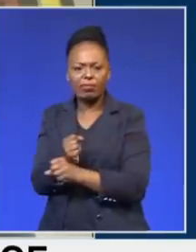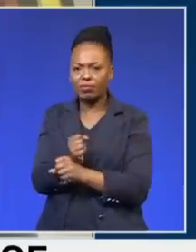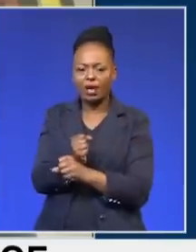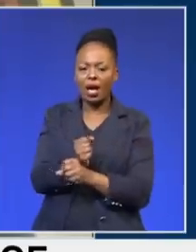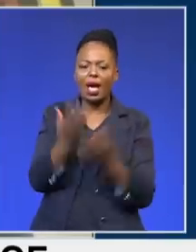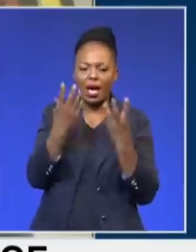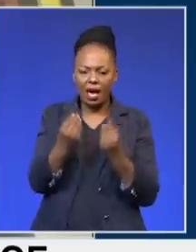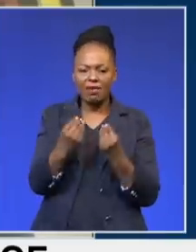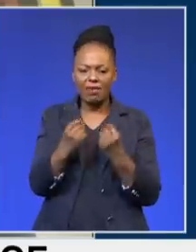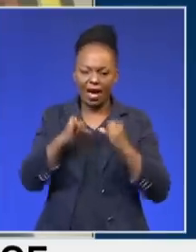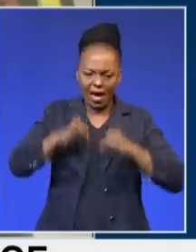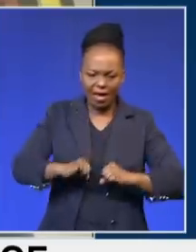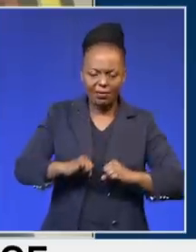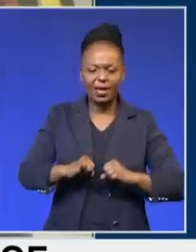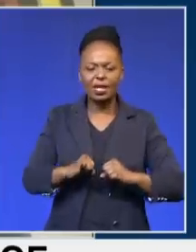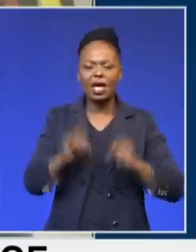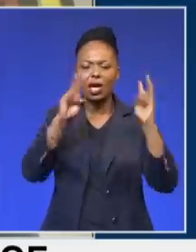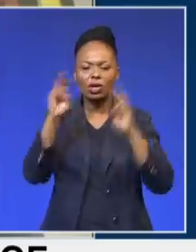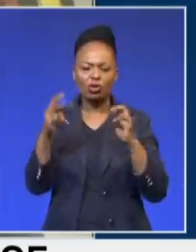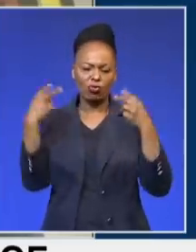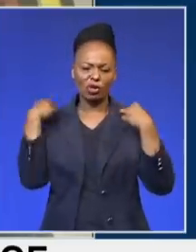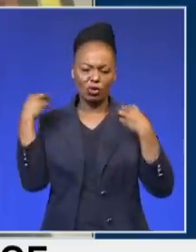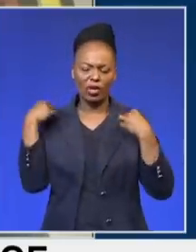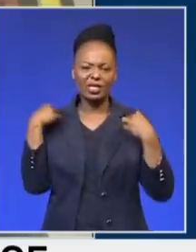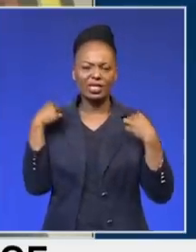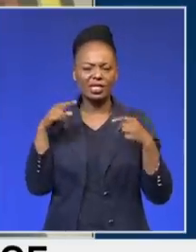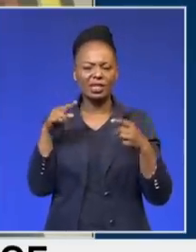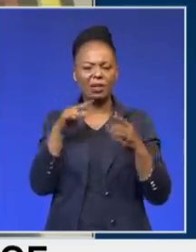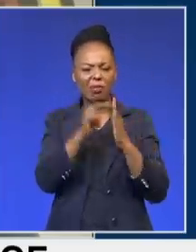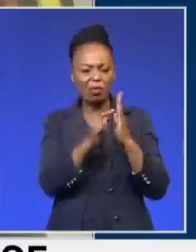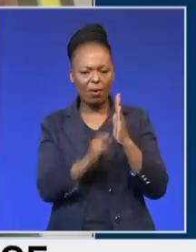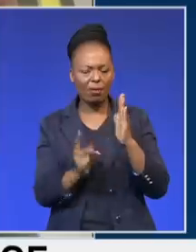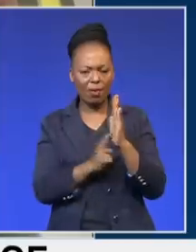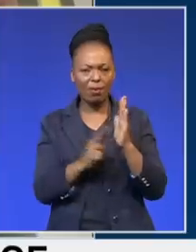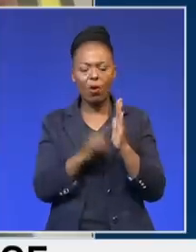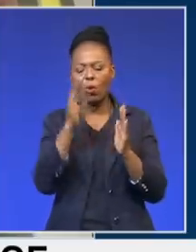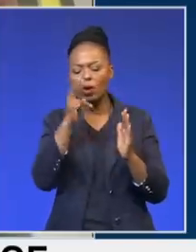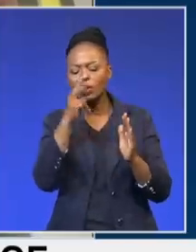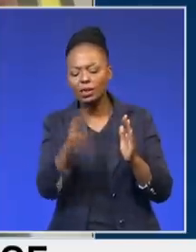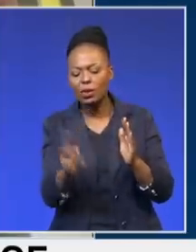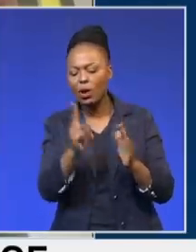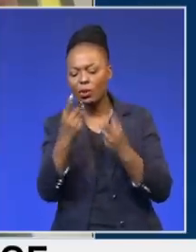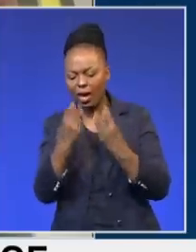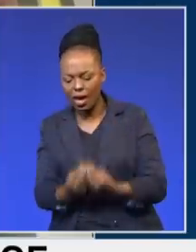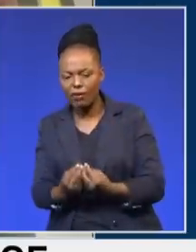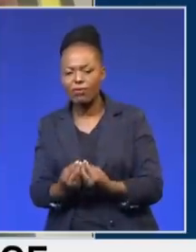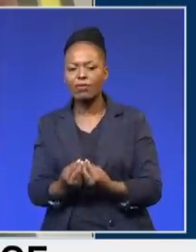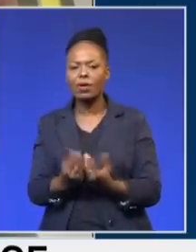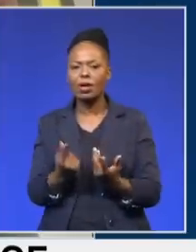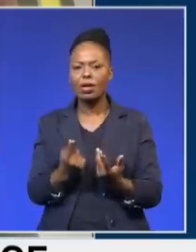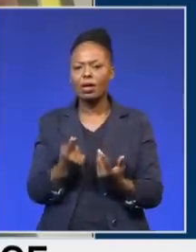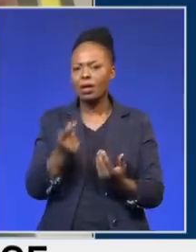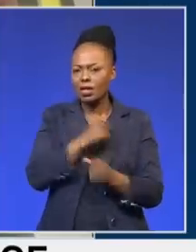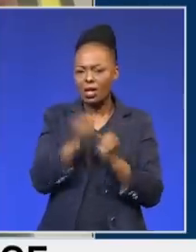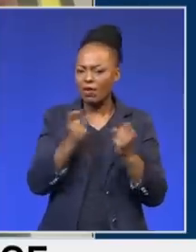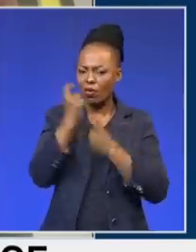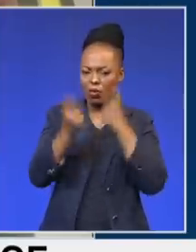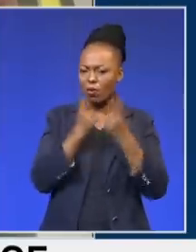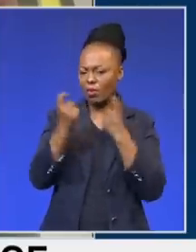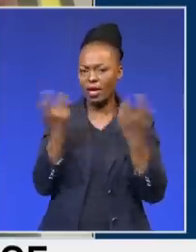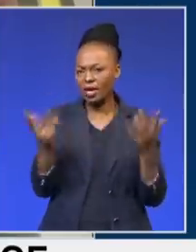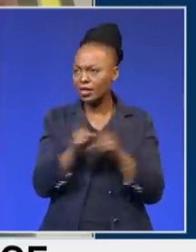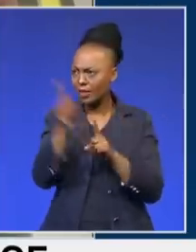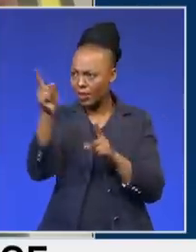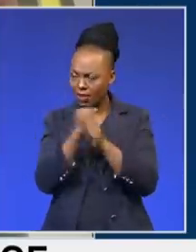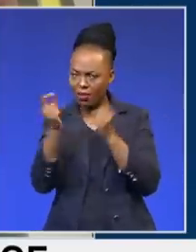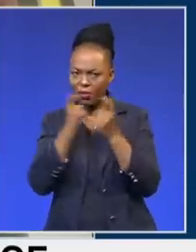cooperation agreement on security matters to say, what do you see, what are you having, and this is what we have. And we didn't compare notes, they didn't compare notes. And they